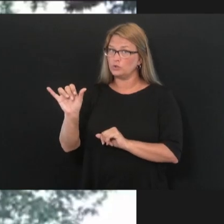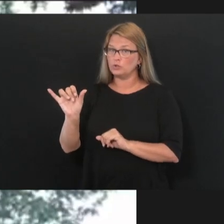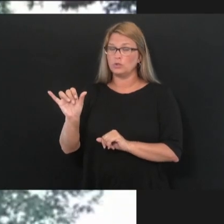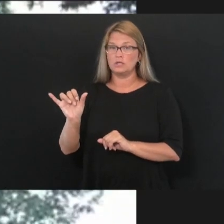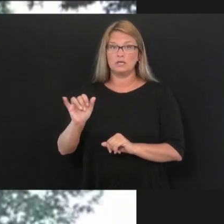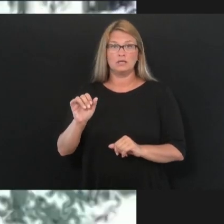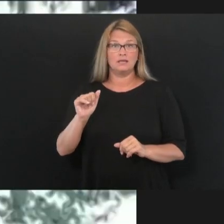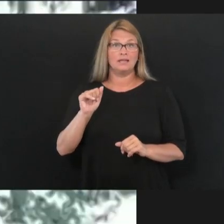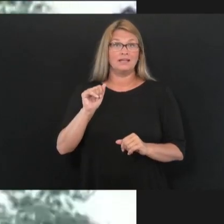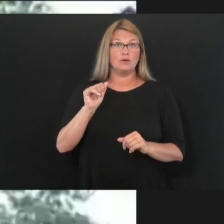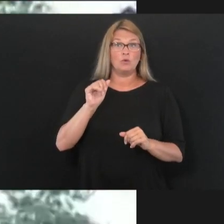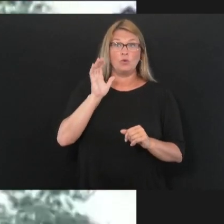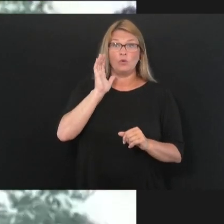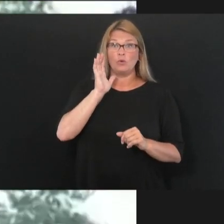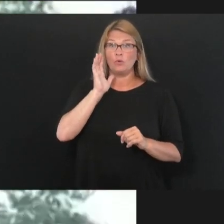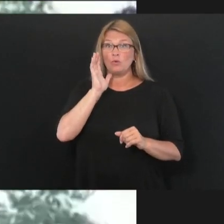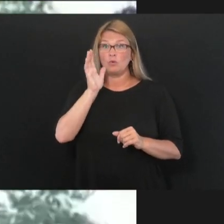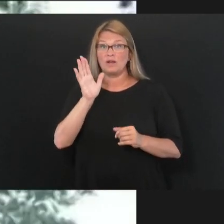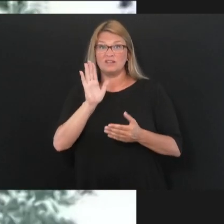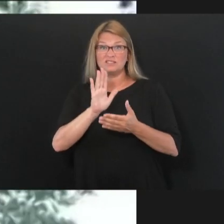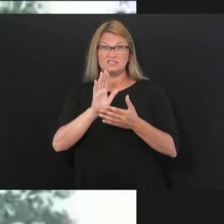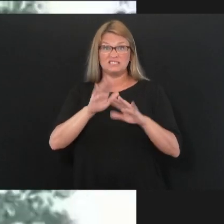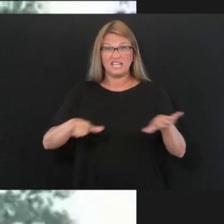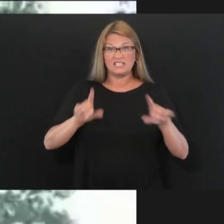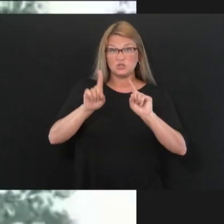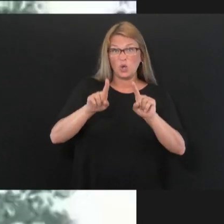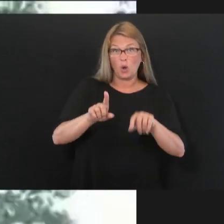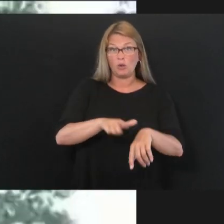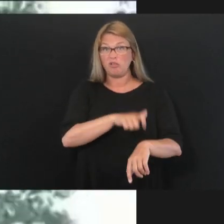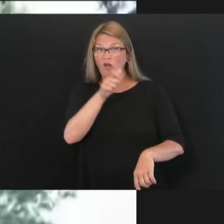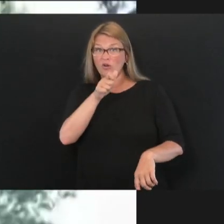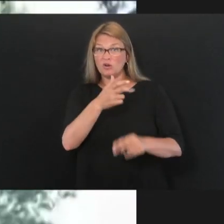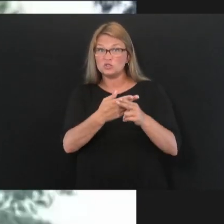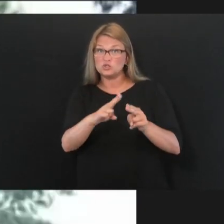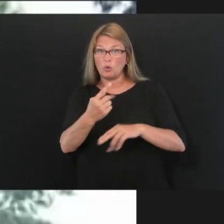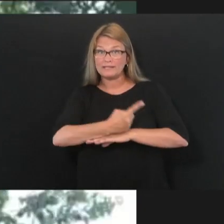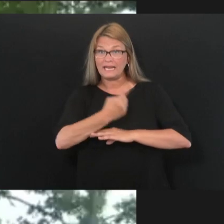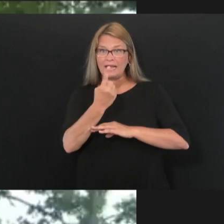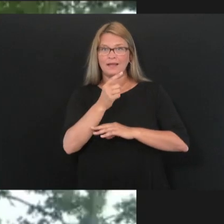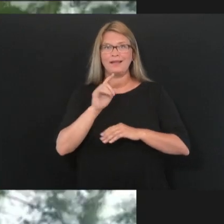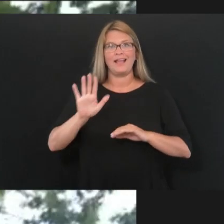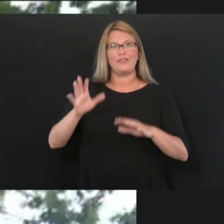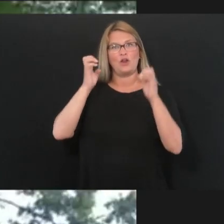days or for longer periods of time or shorter, do you worry about their educational growth?